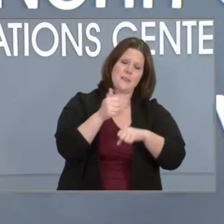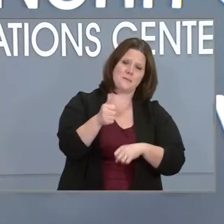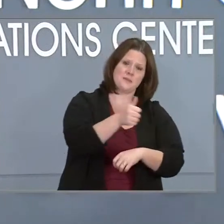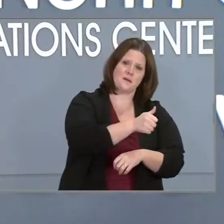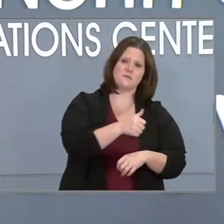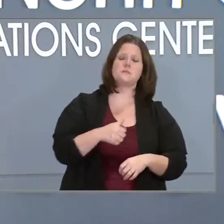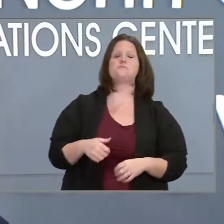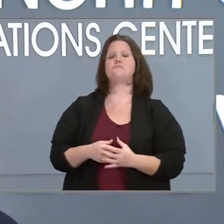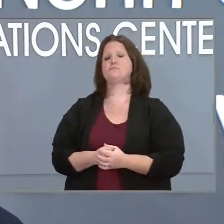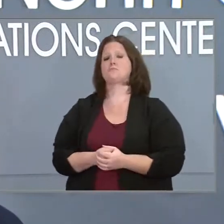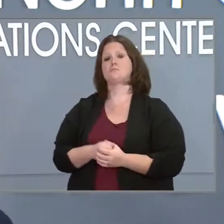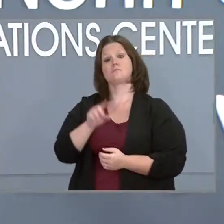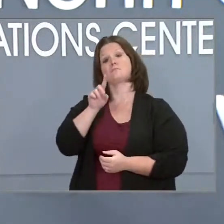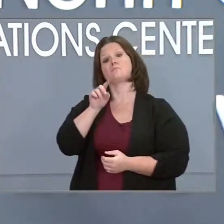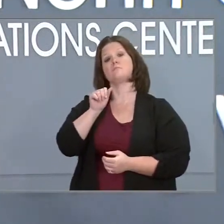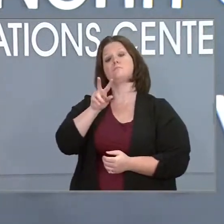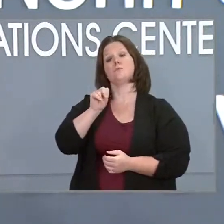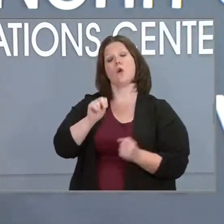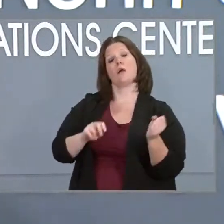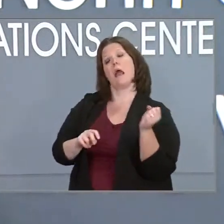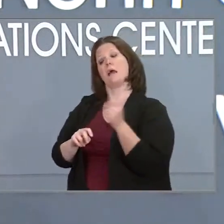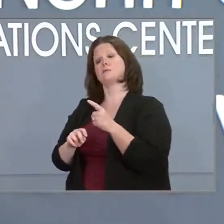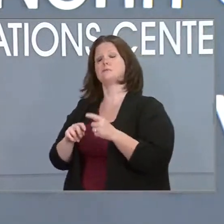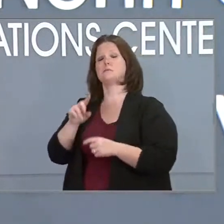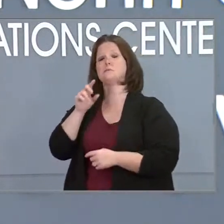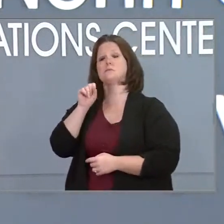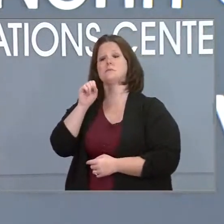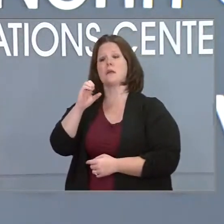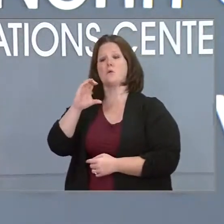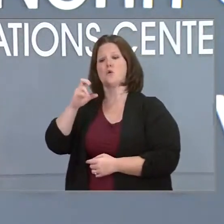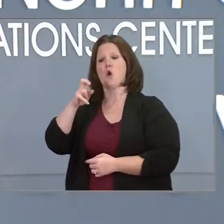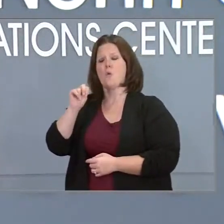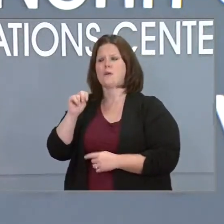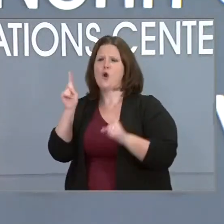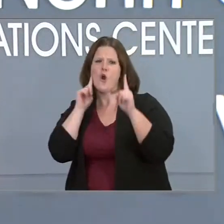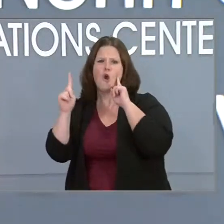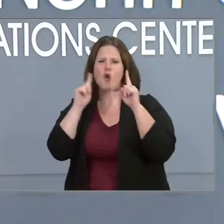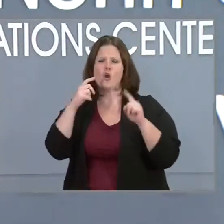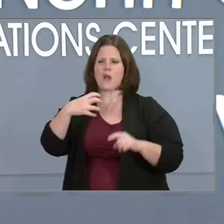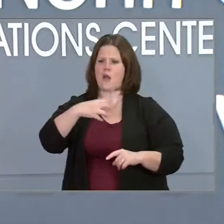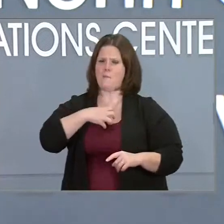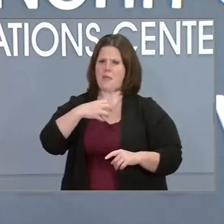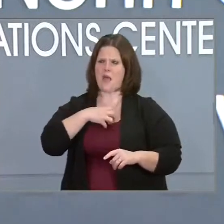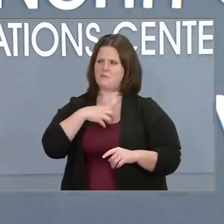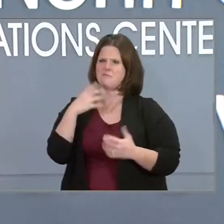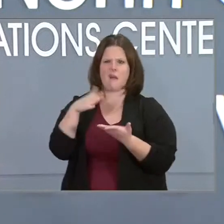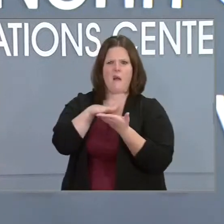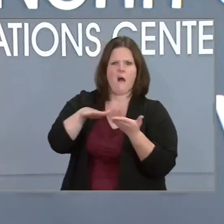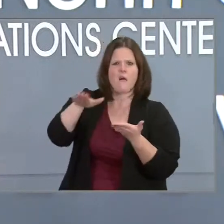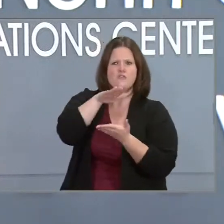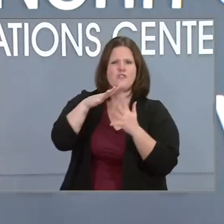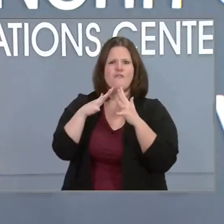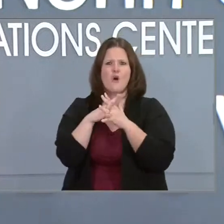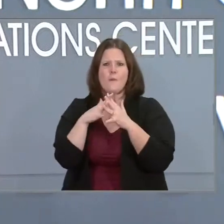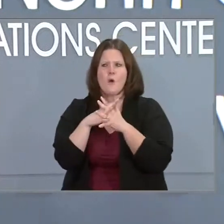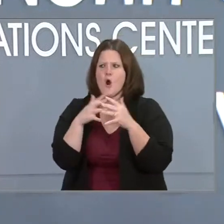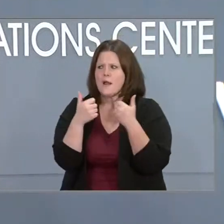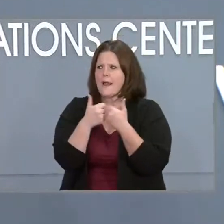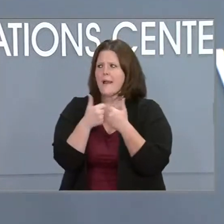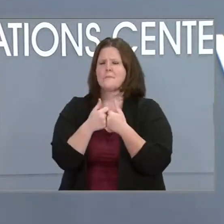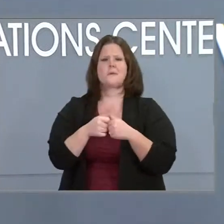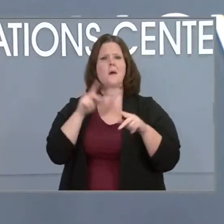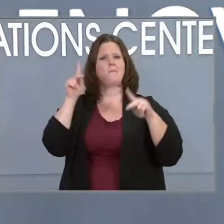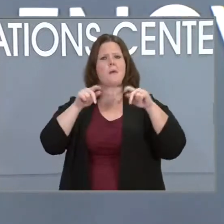Cohen. There have been public complaints about, large college football games with everyone outside. Is there